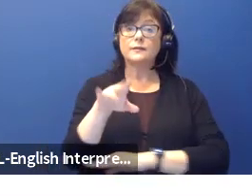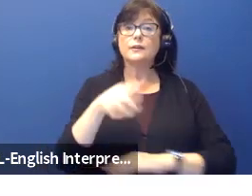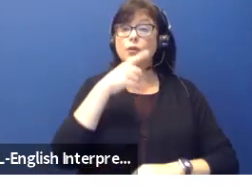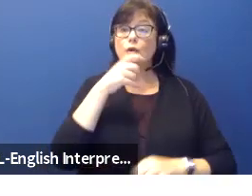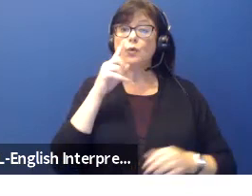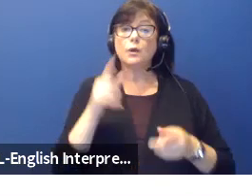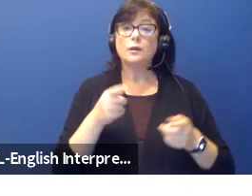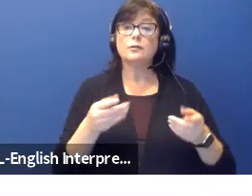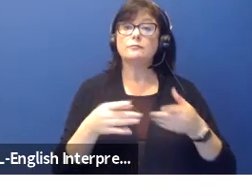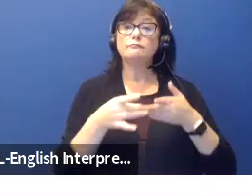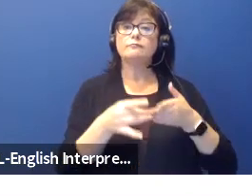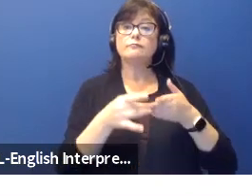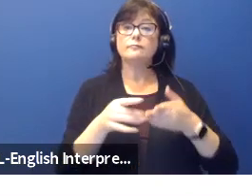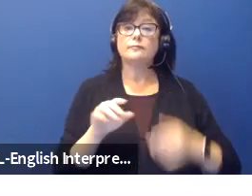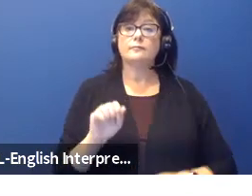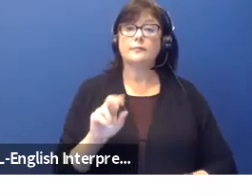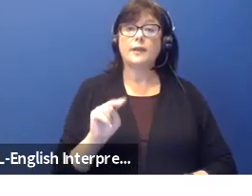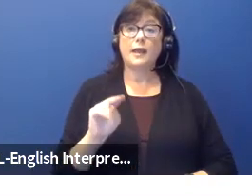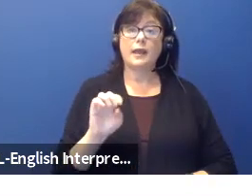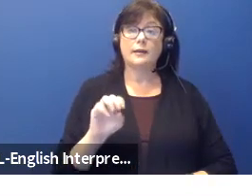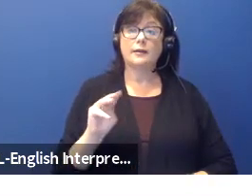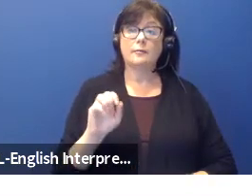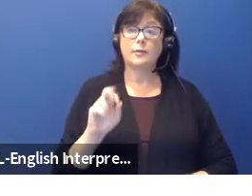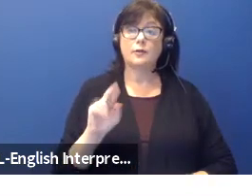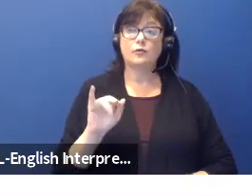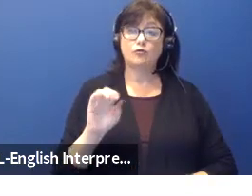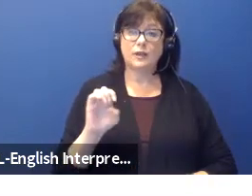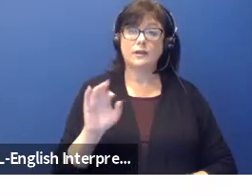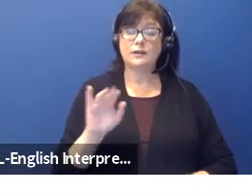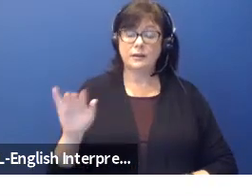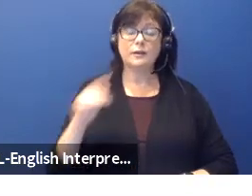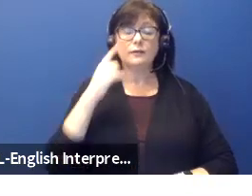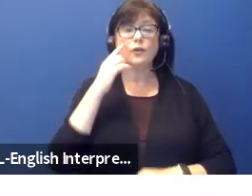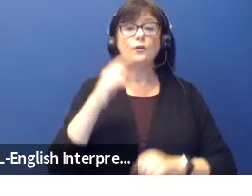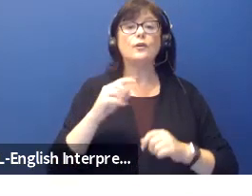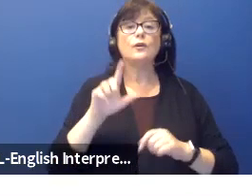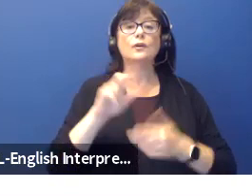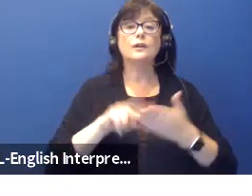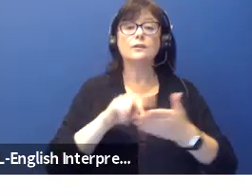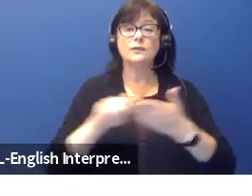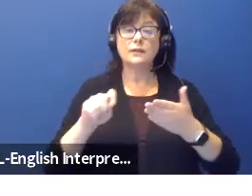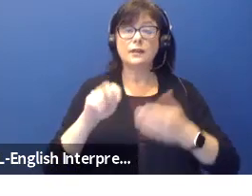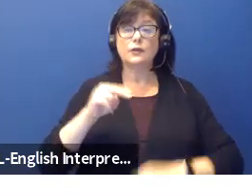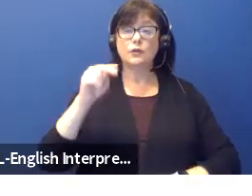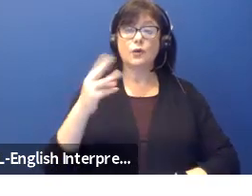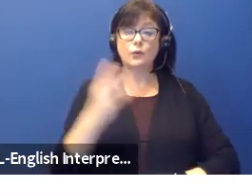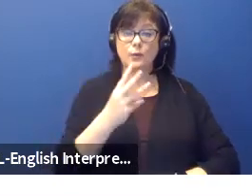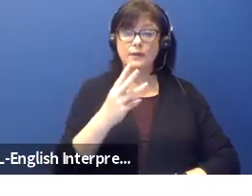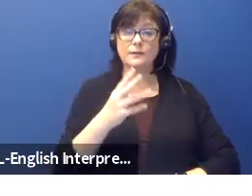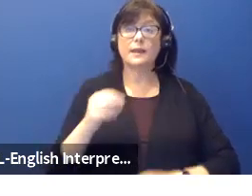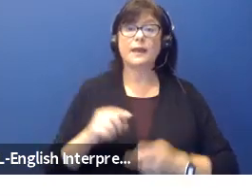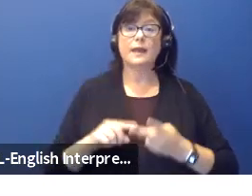Wazlowski from Literacy Northwest and by Jeremy Marks from Literacy Link South